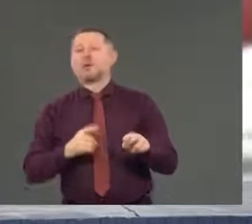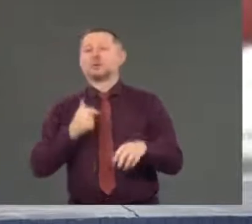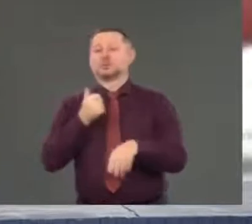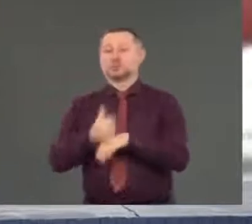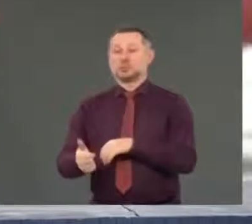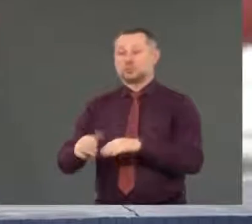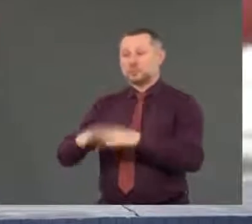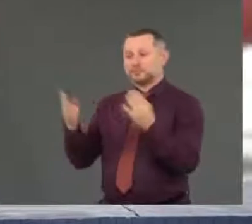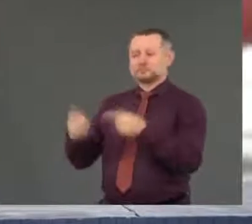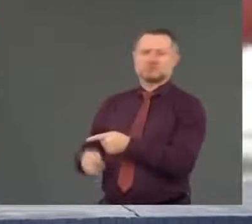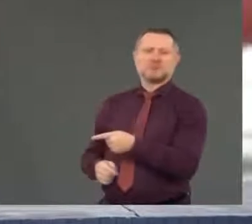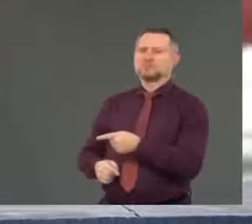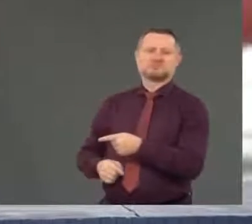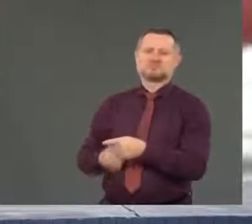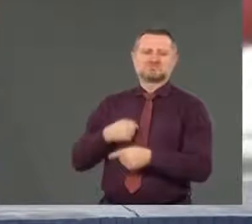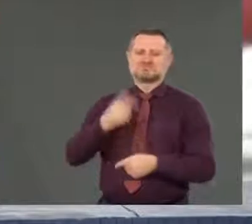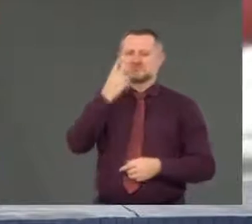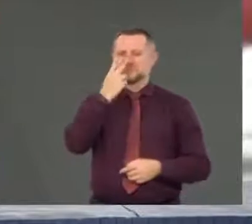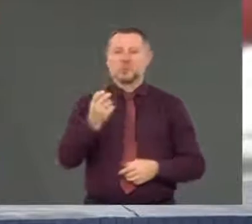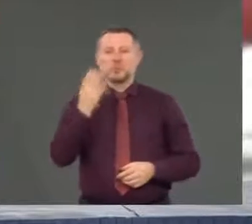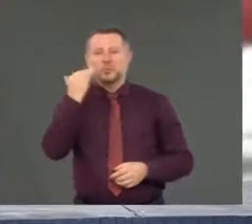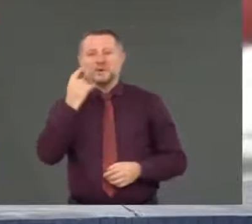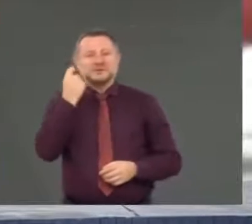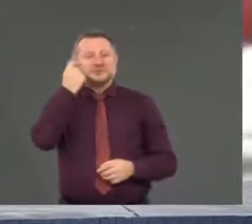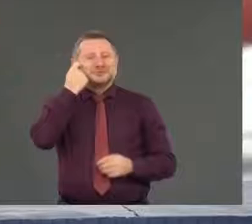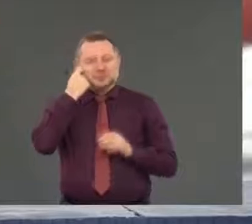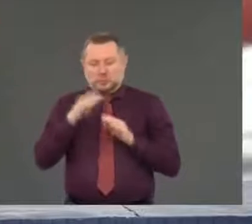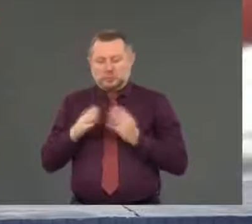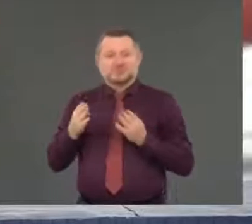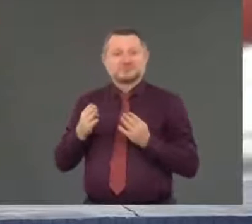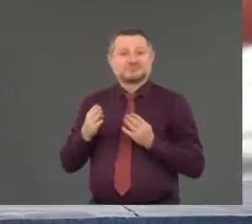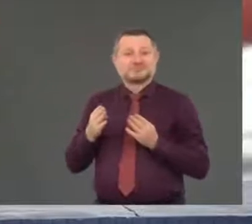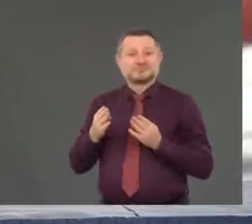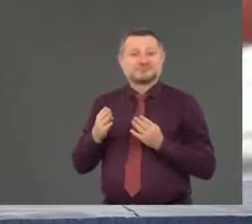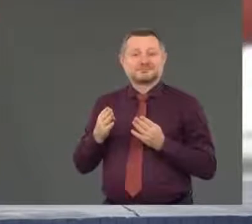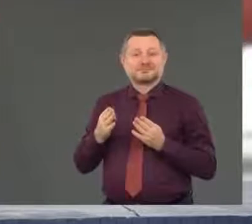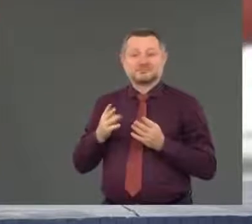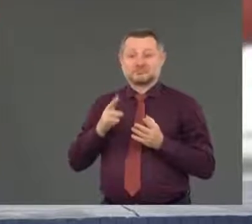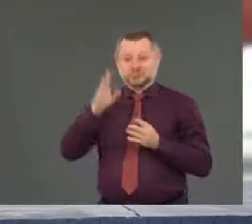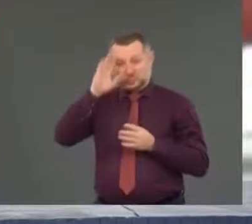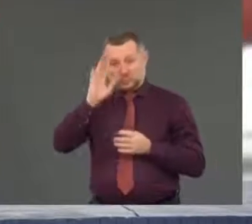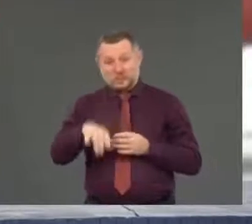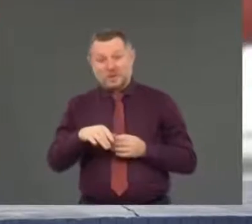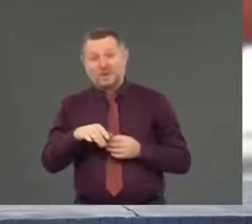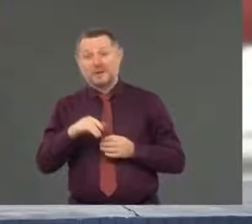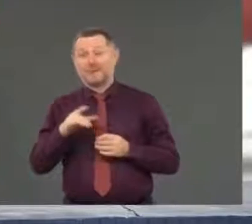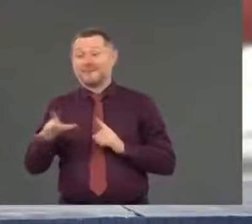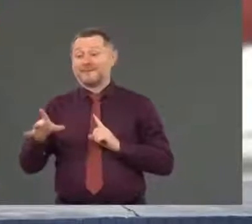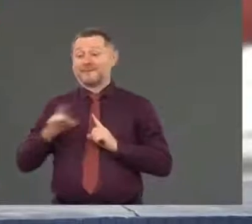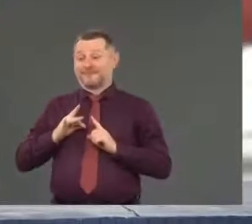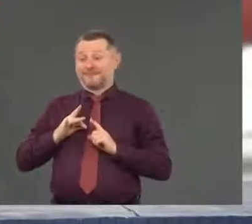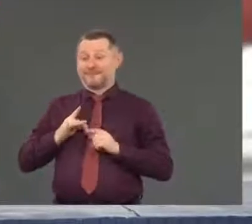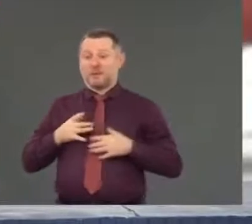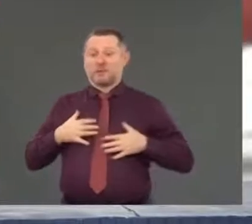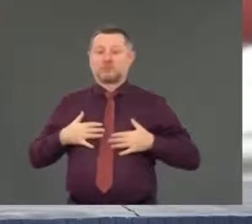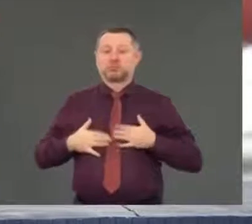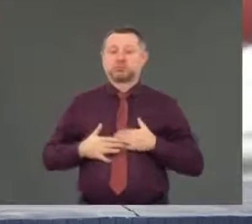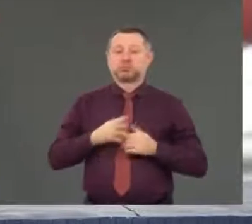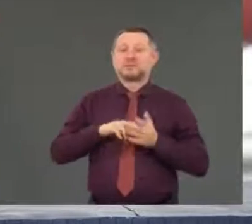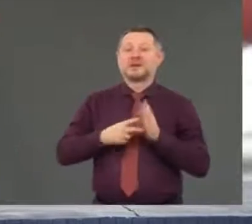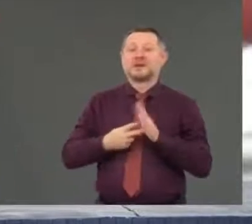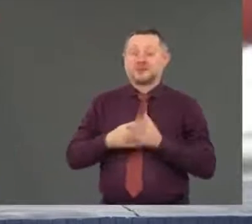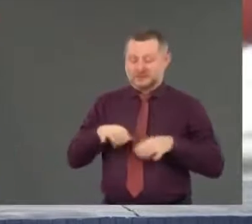it's too fast. If you get the virus today, the virus takes a couple of days to